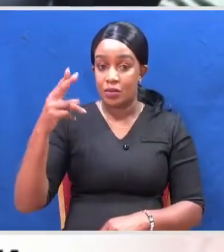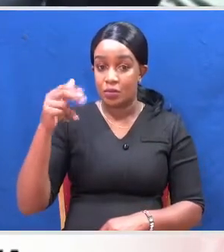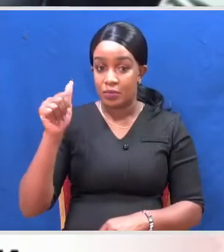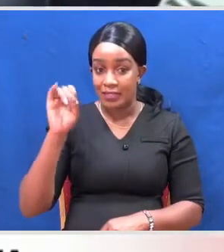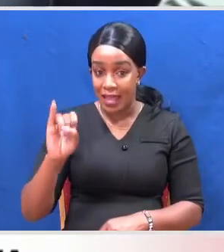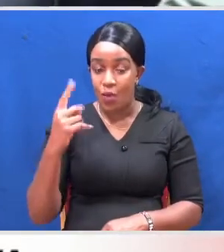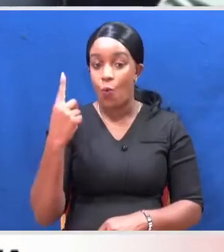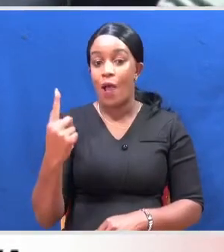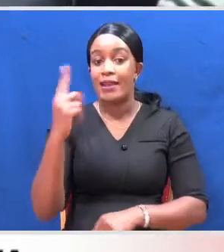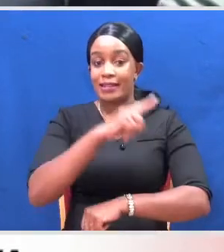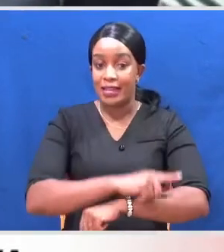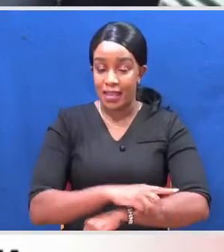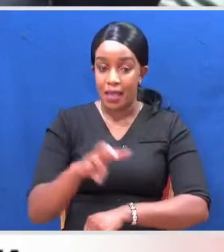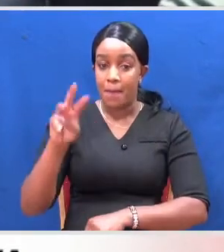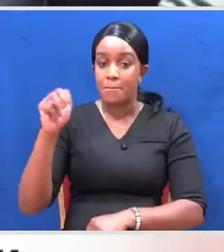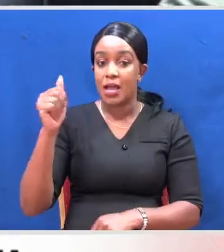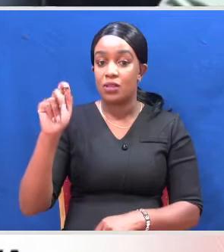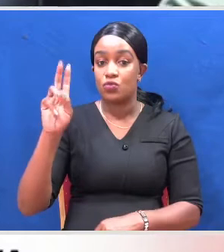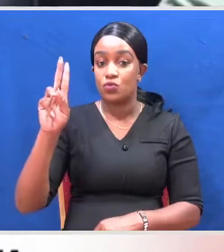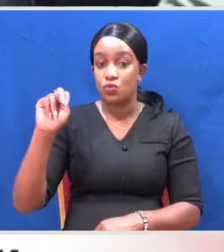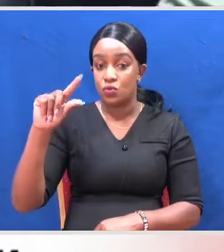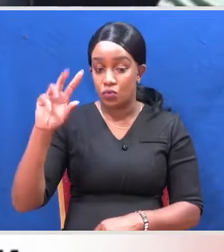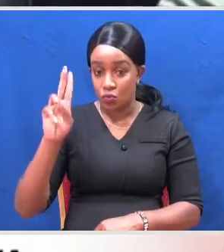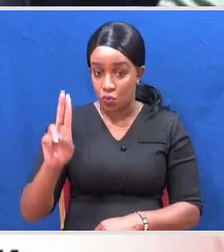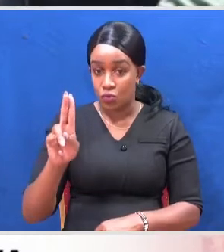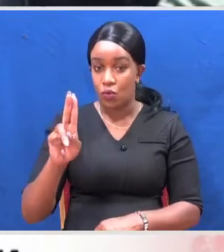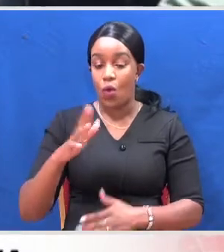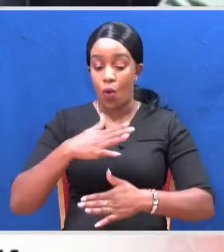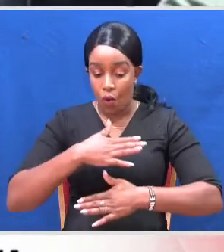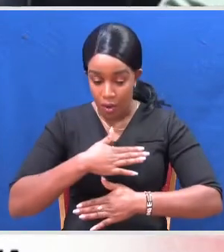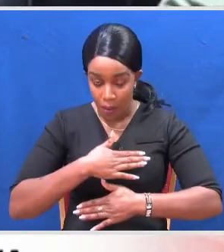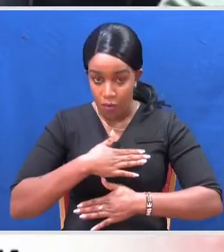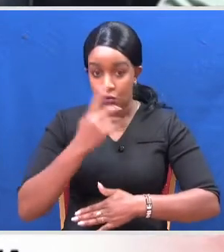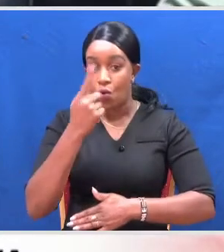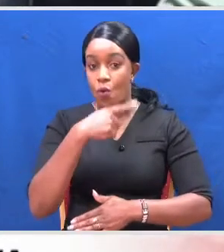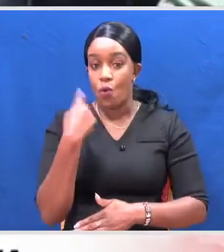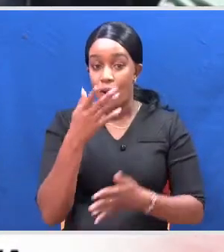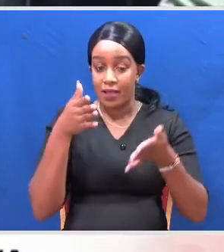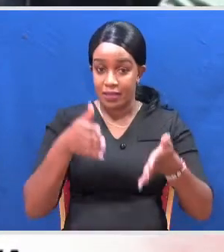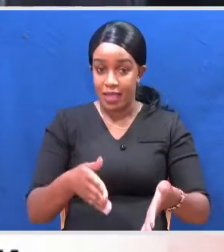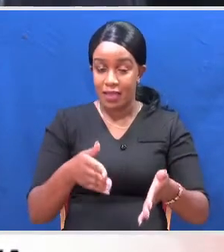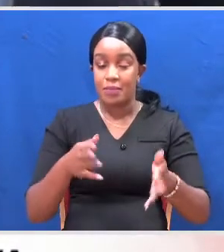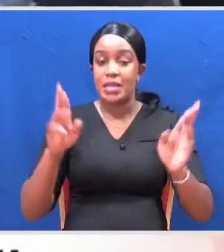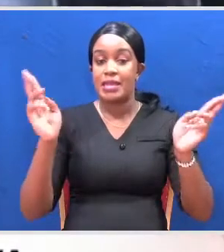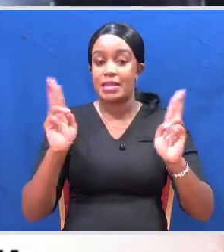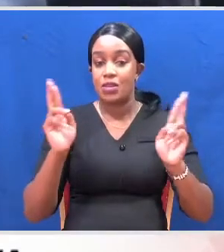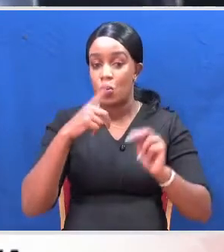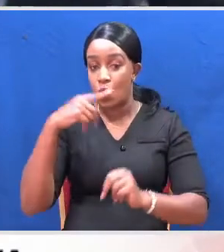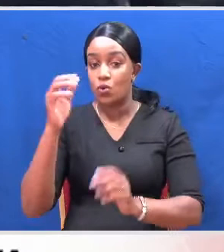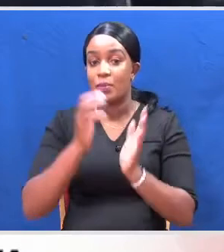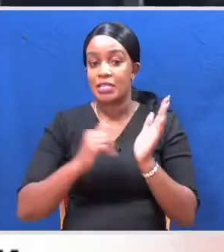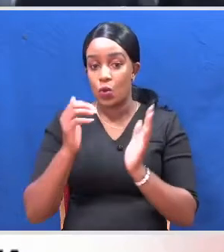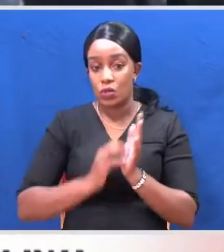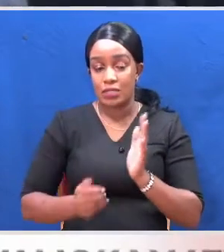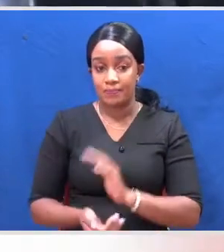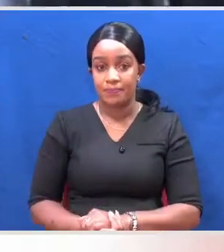waheshimiwa ambao mko hapa, create time, I want to go with all of you to Machakos. And the